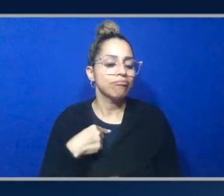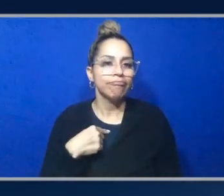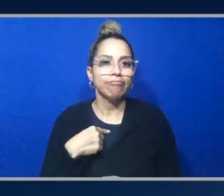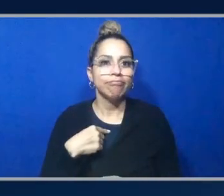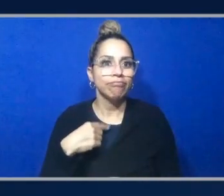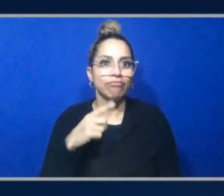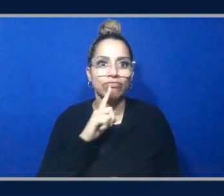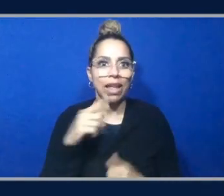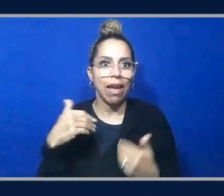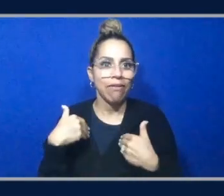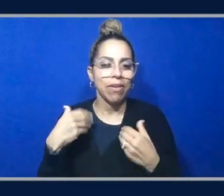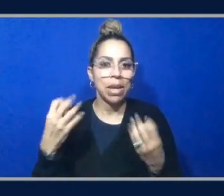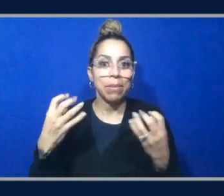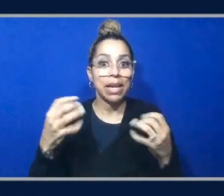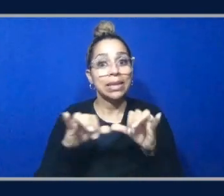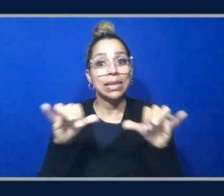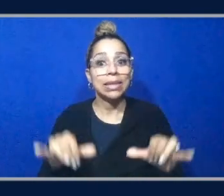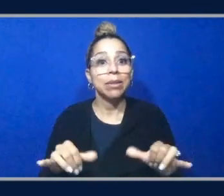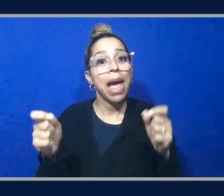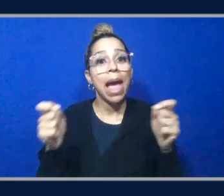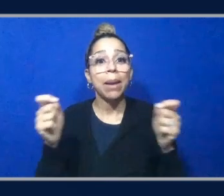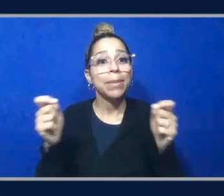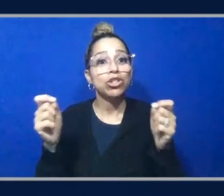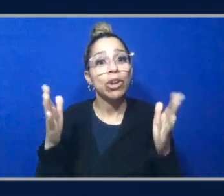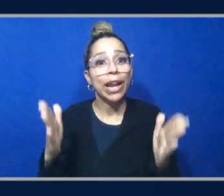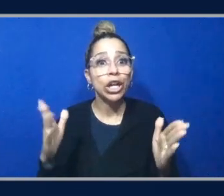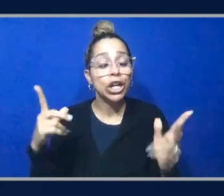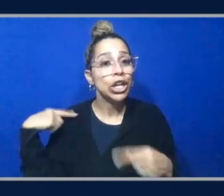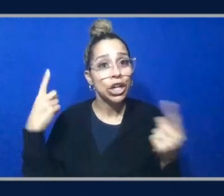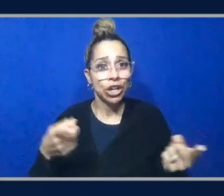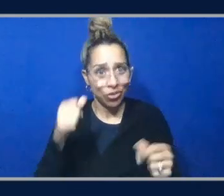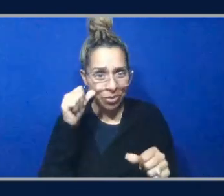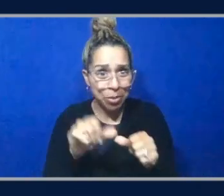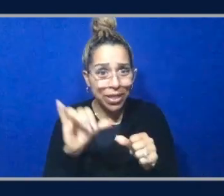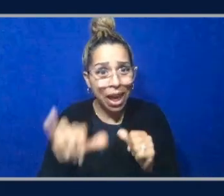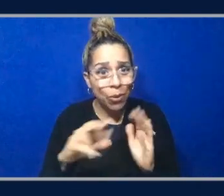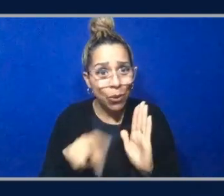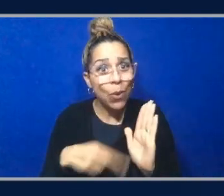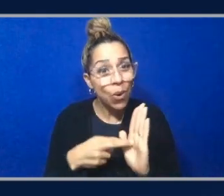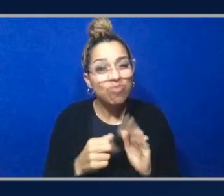of system administrators. Remember those? Remember when we were called system administrators? Yeah.